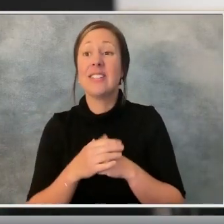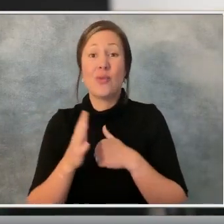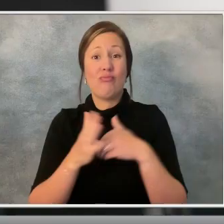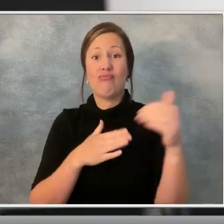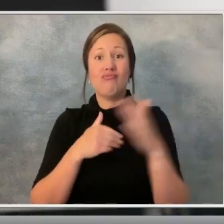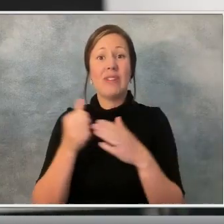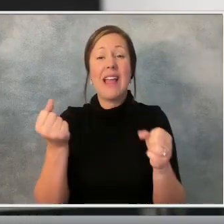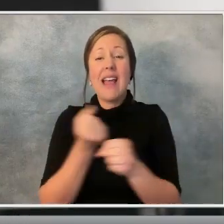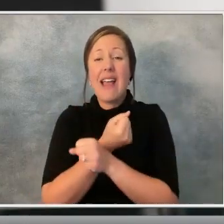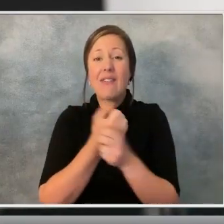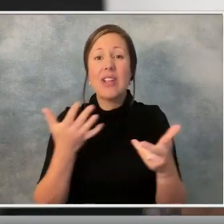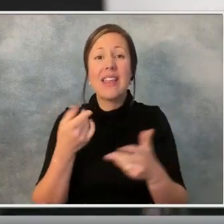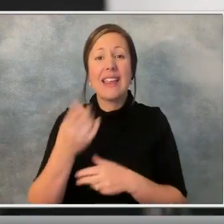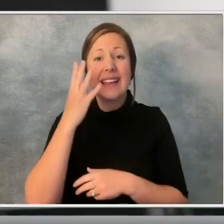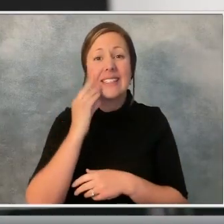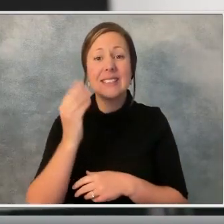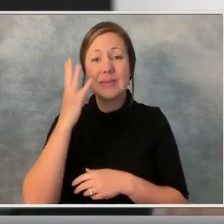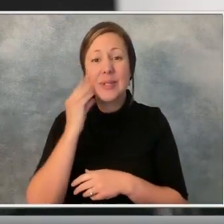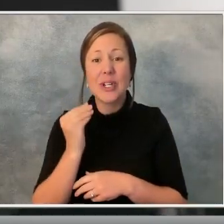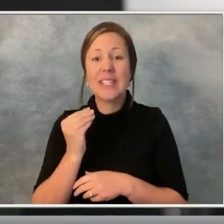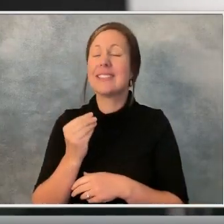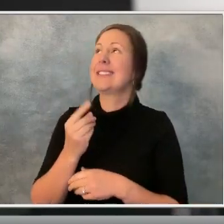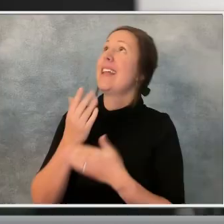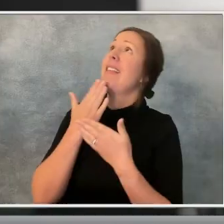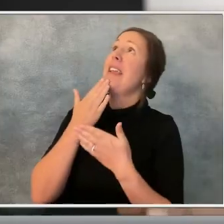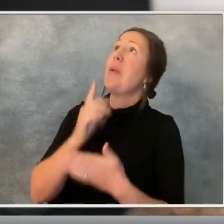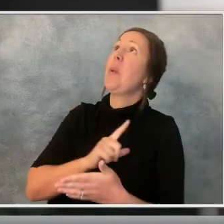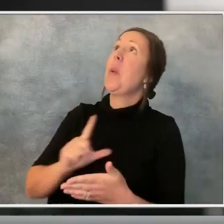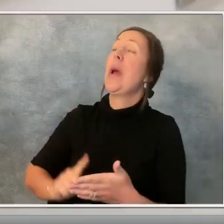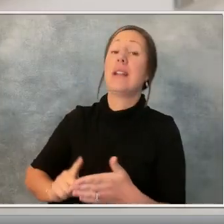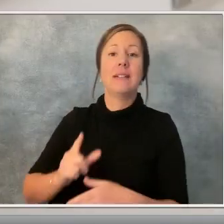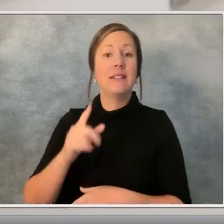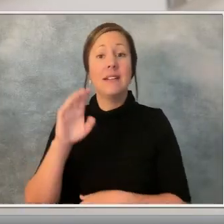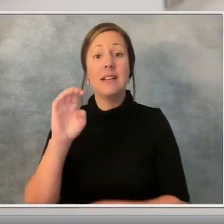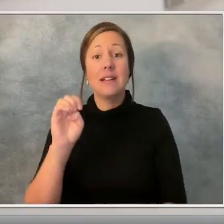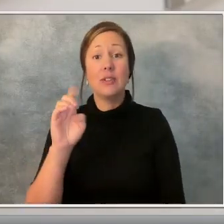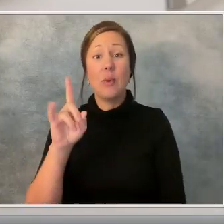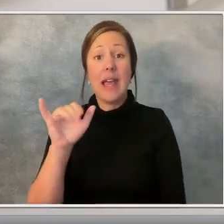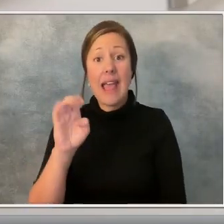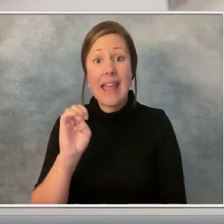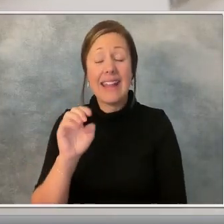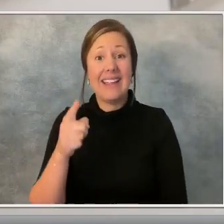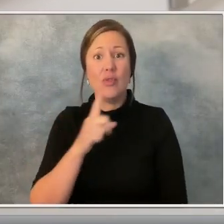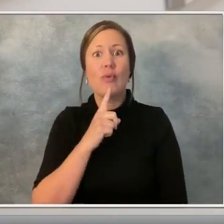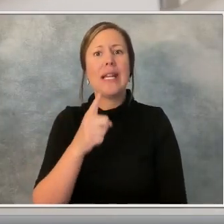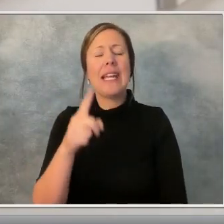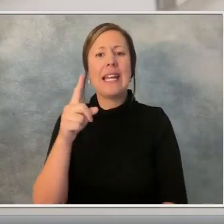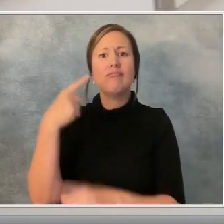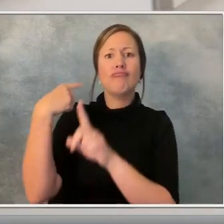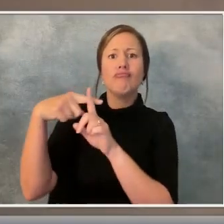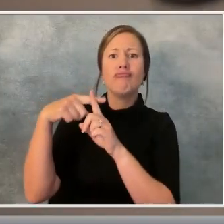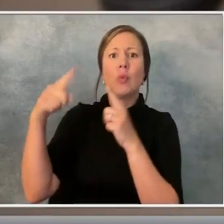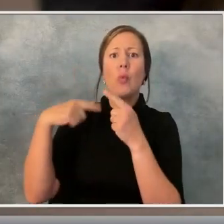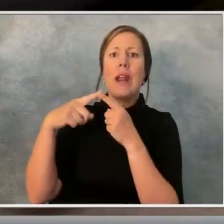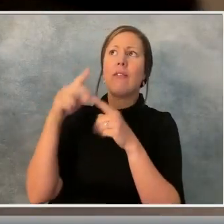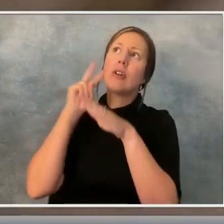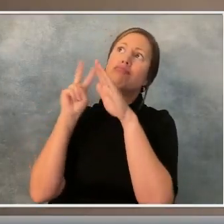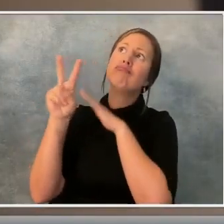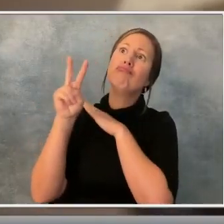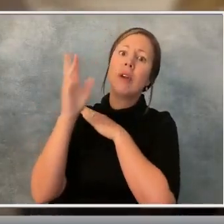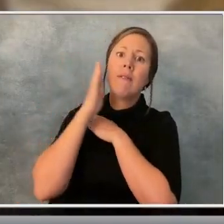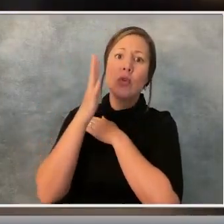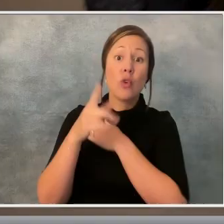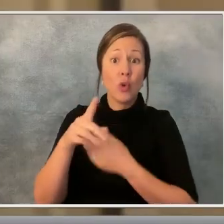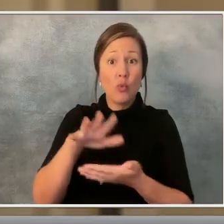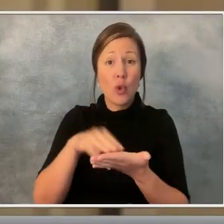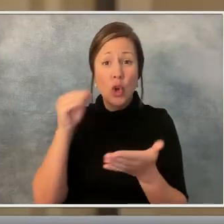Thank you, Lord. Eddie Taylor is optimistic when he looks to the future. And when you learn everything he has survived, you'll understand his